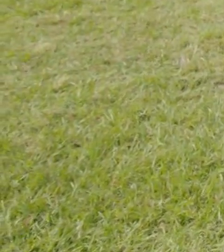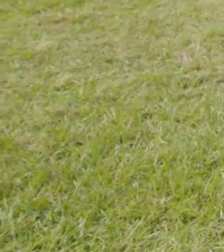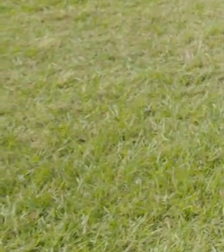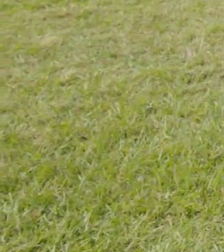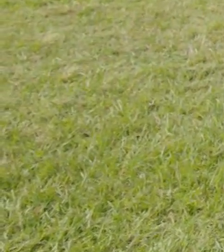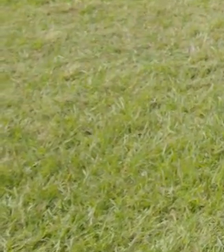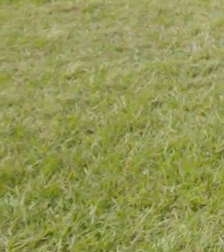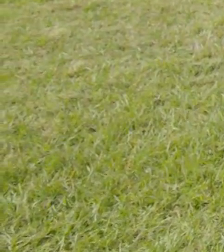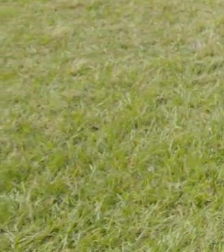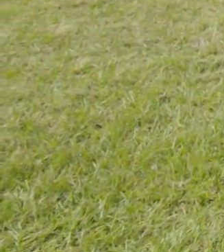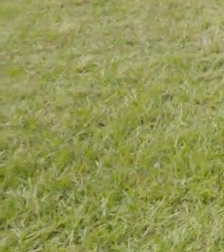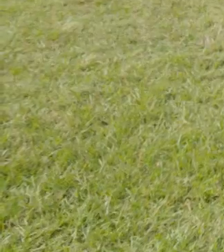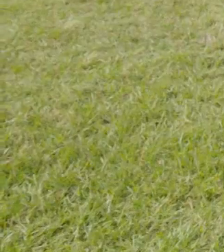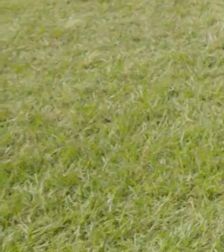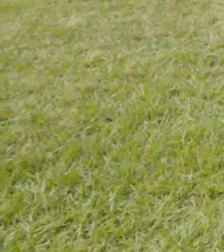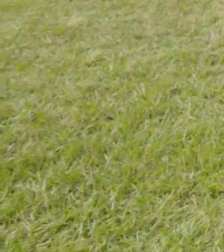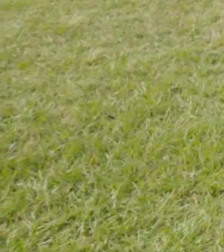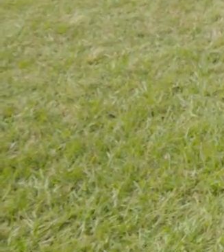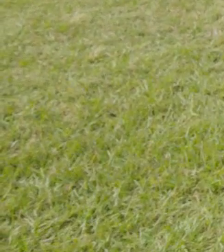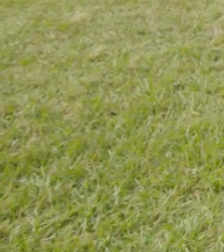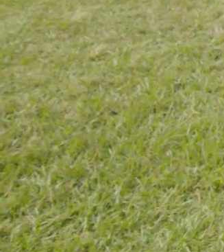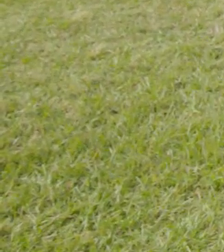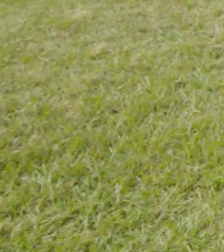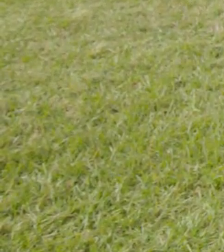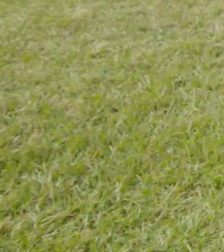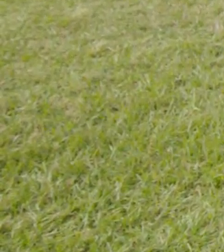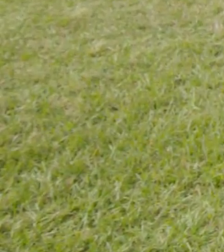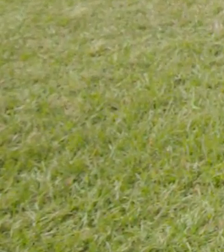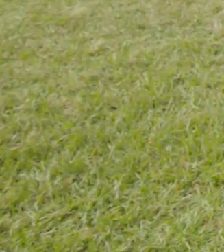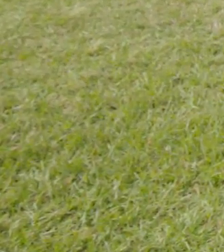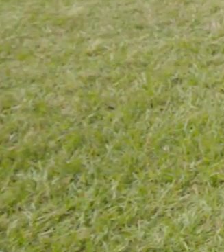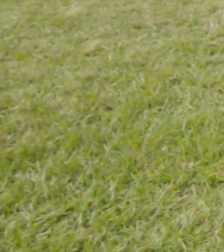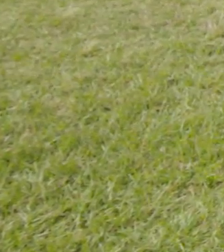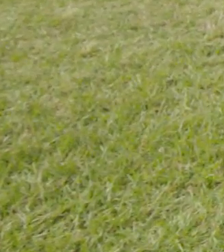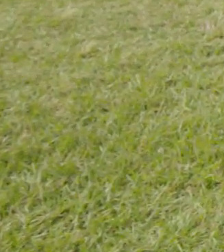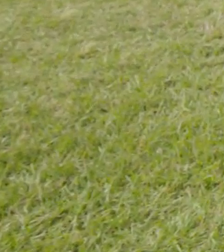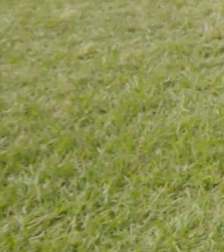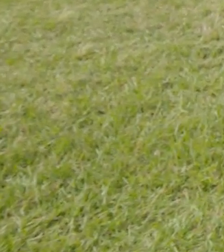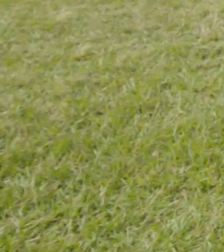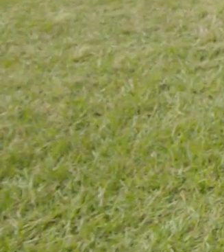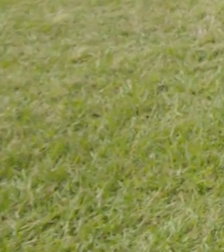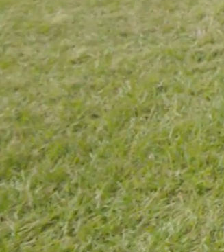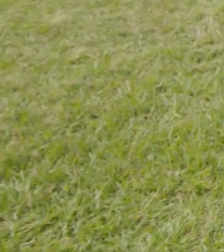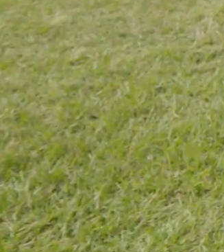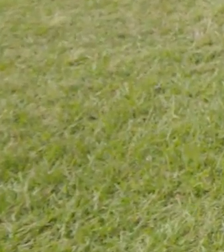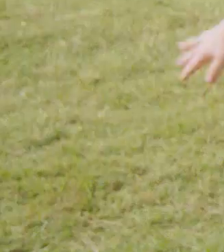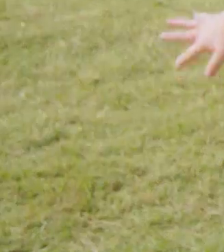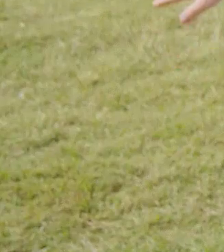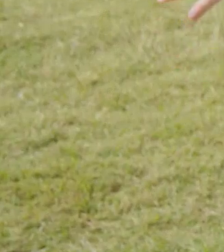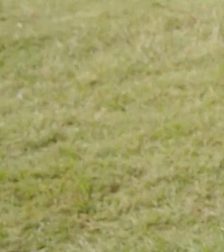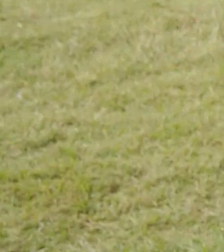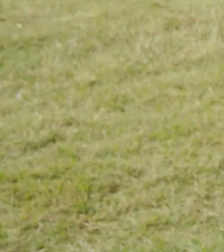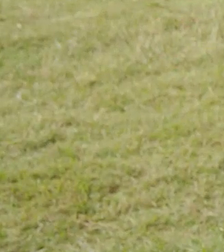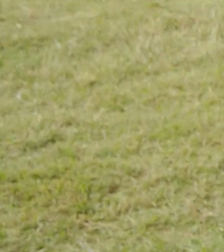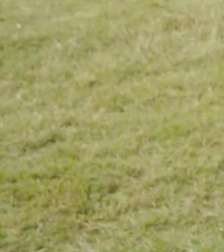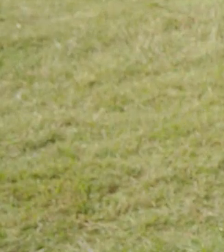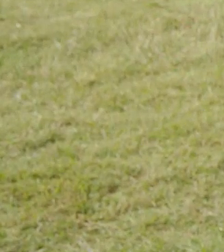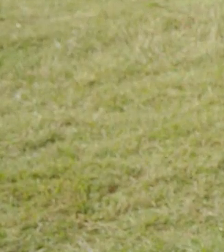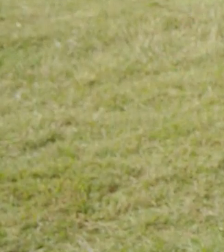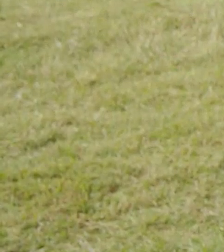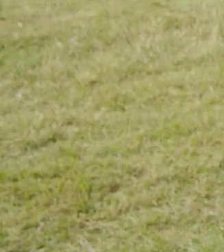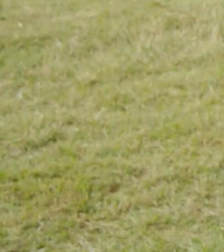hop. What noise does a goanna make? I know. I don't know either. Next, let's be a dead bug.